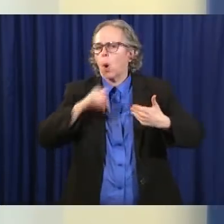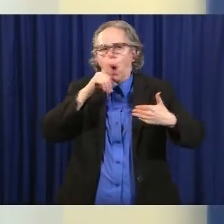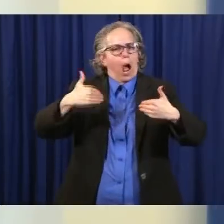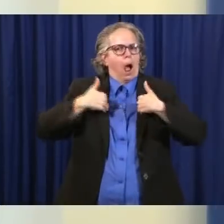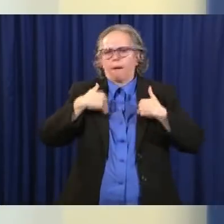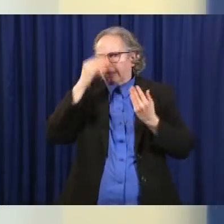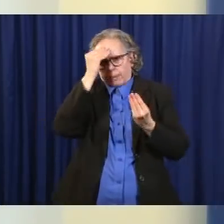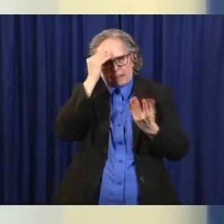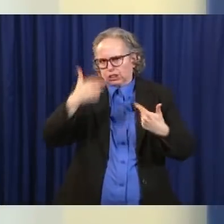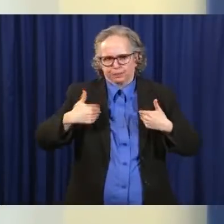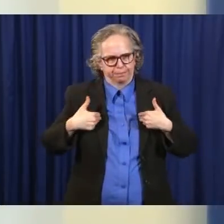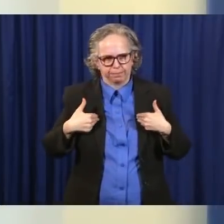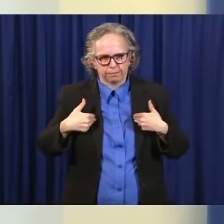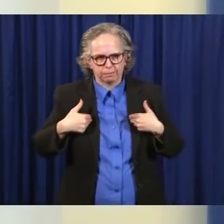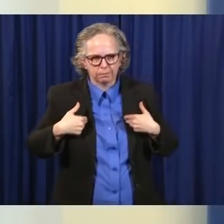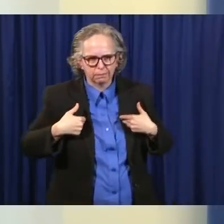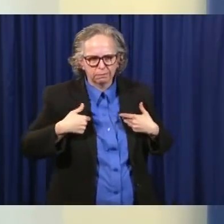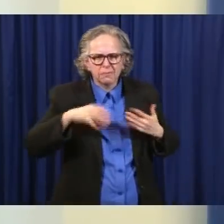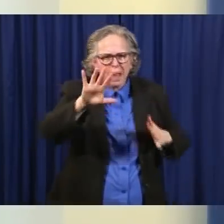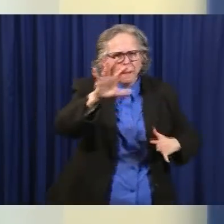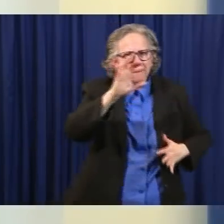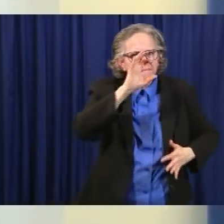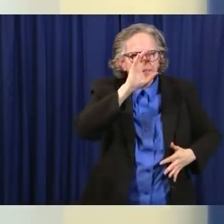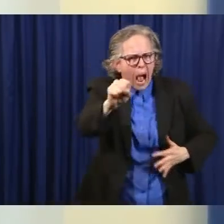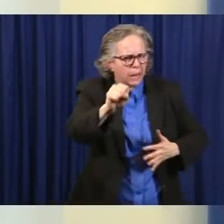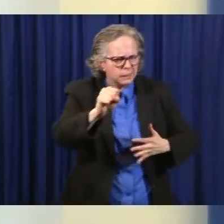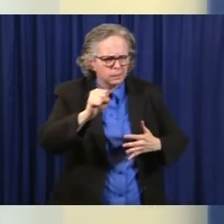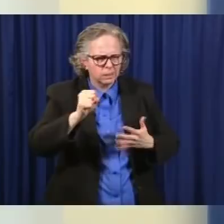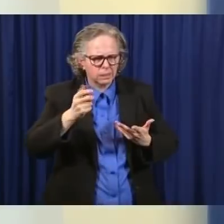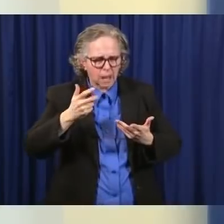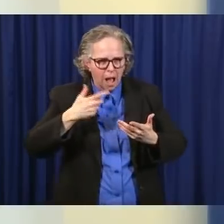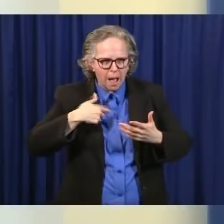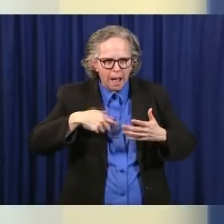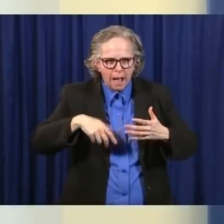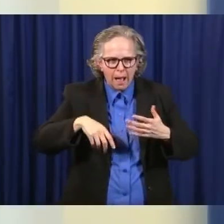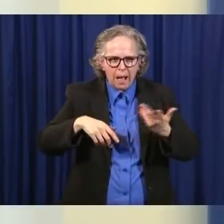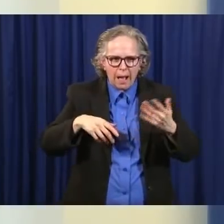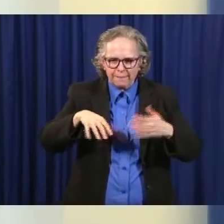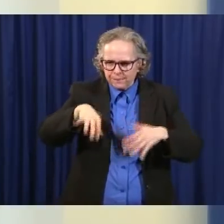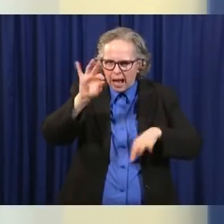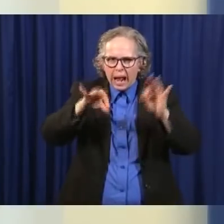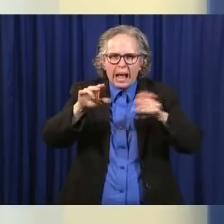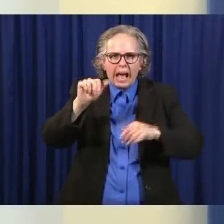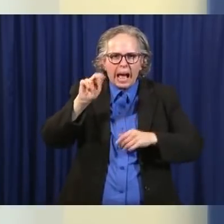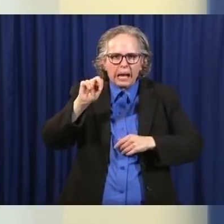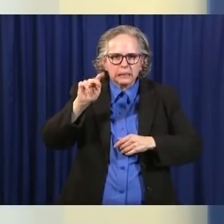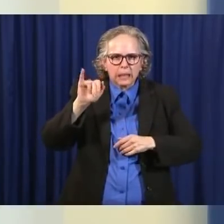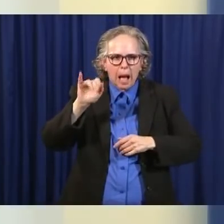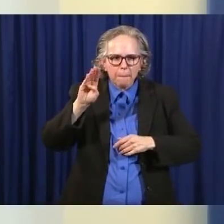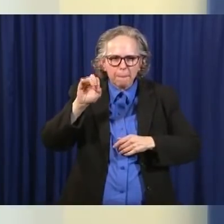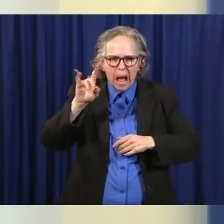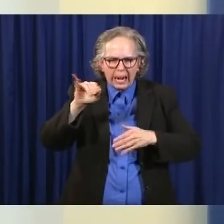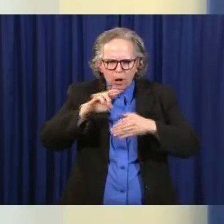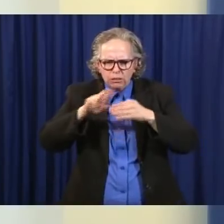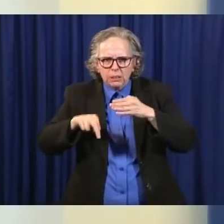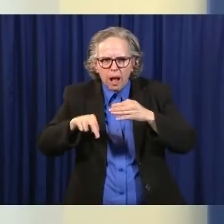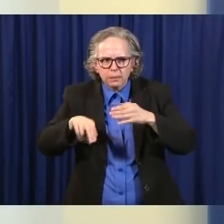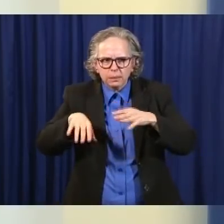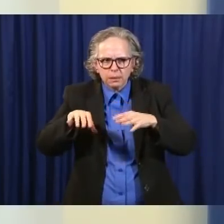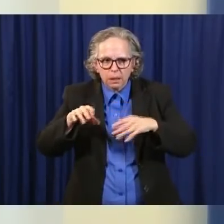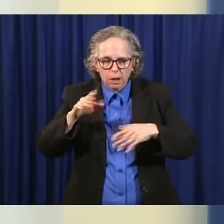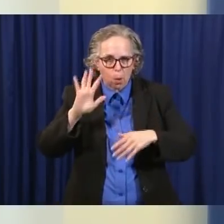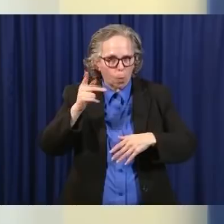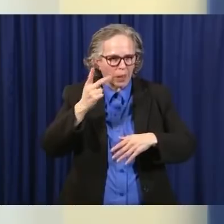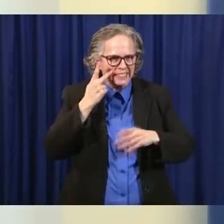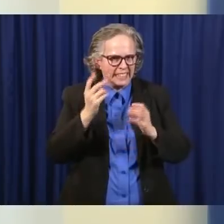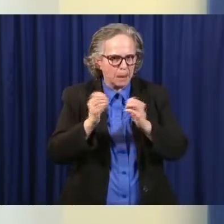very interesting that we have started to see the results of antibody testing, and I think we'll see a lot more of this. I also think